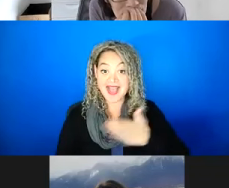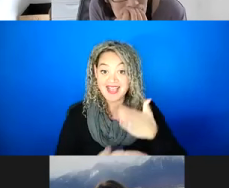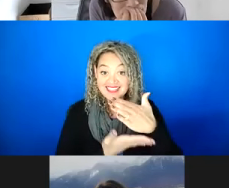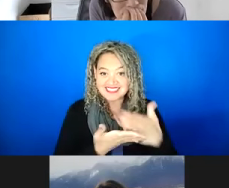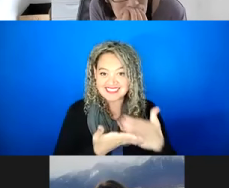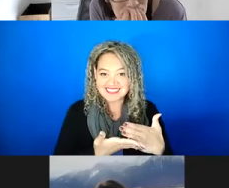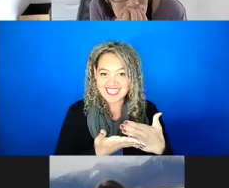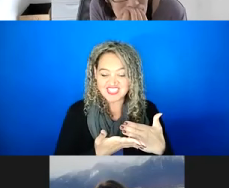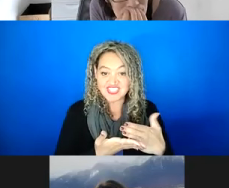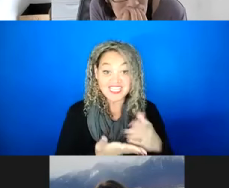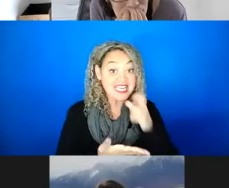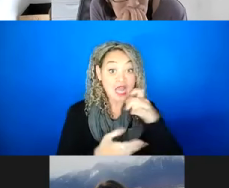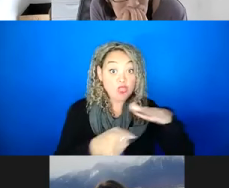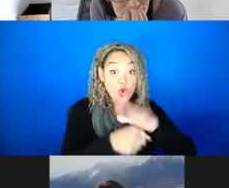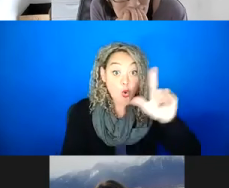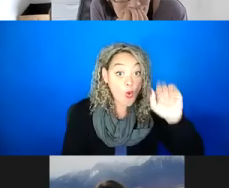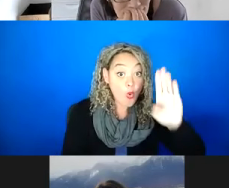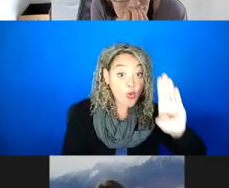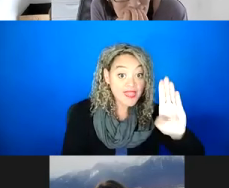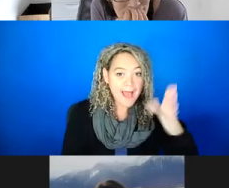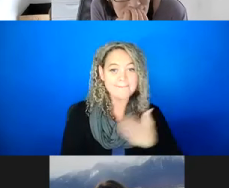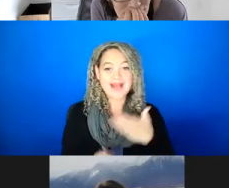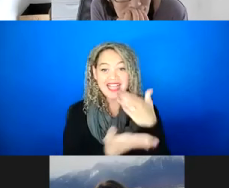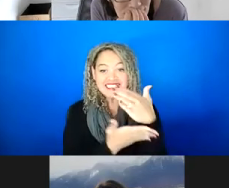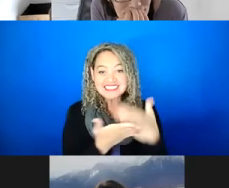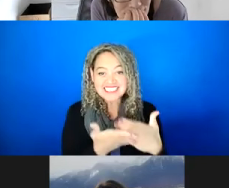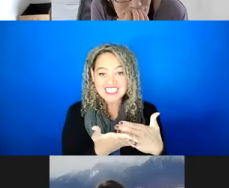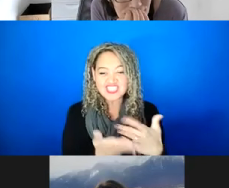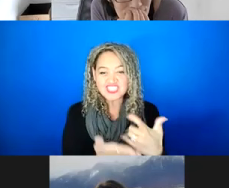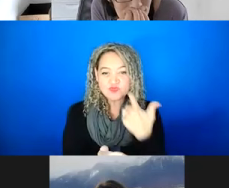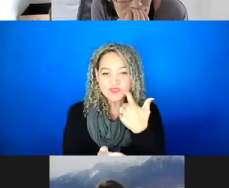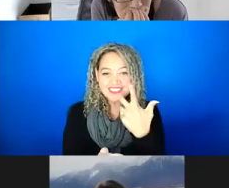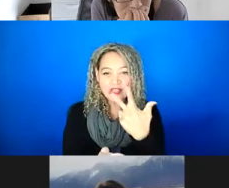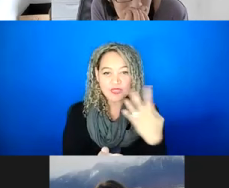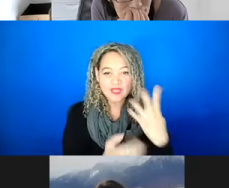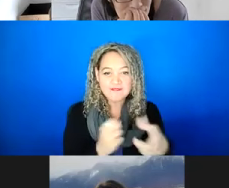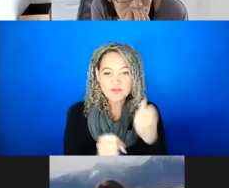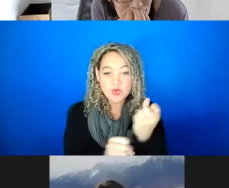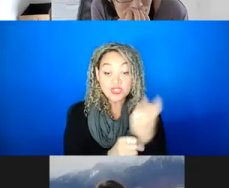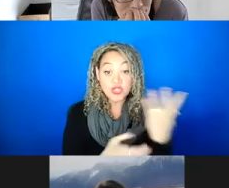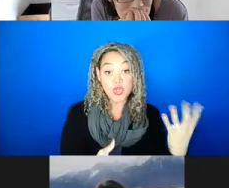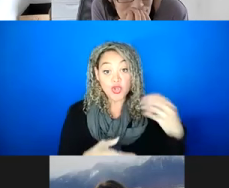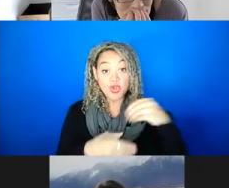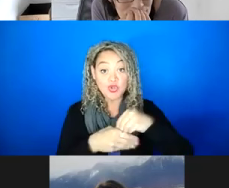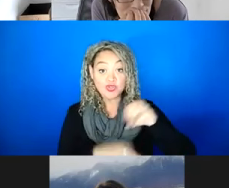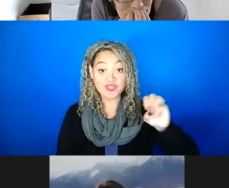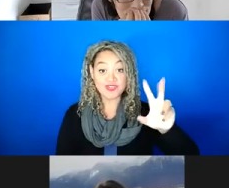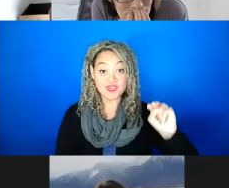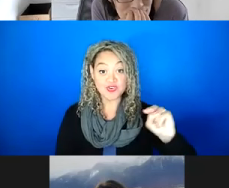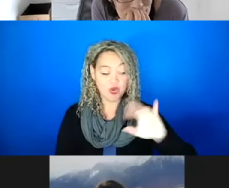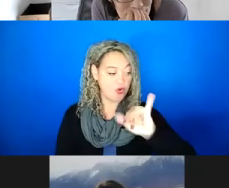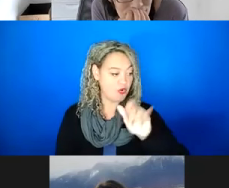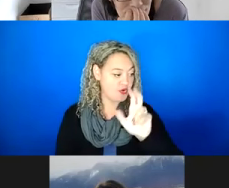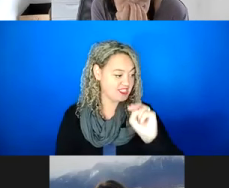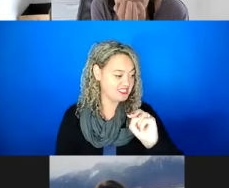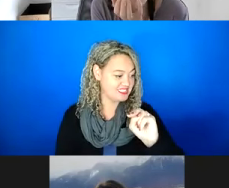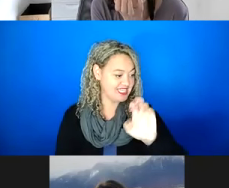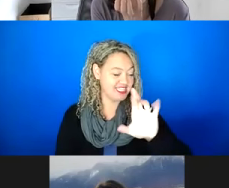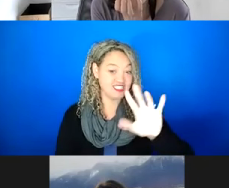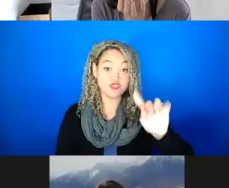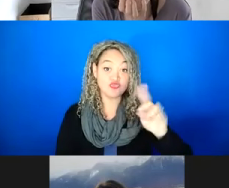called, not the whole lab, over the last 3 or 4 years, including your own Jason Crutcher, who's in the